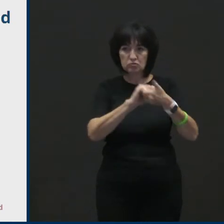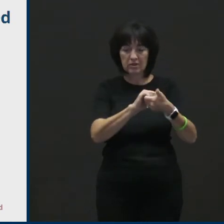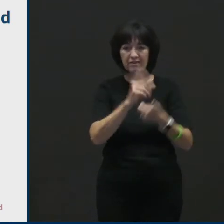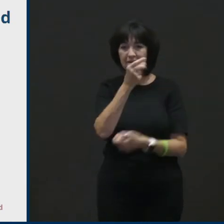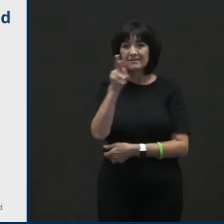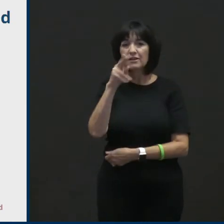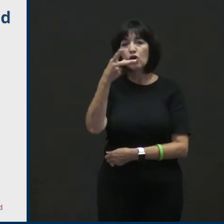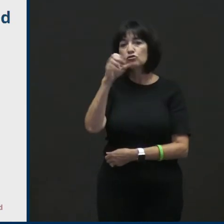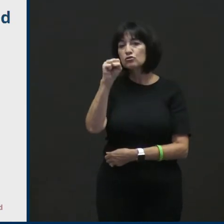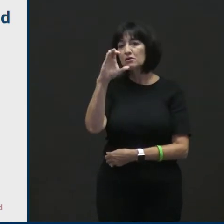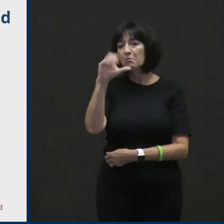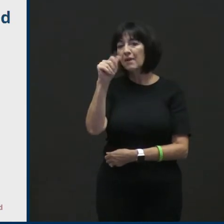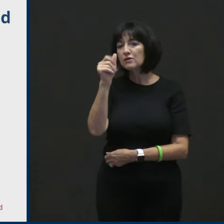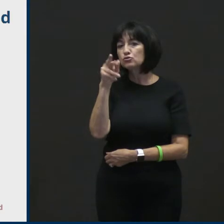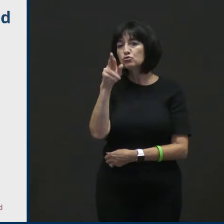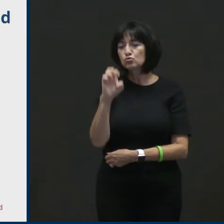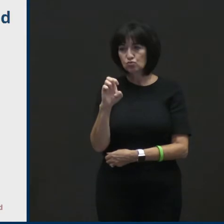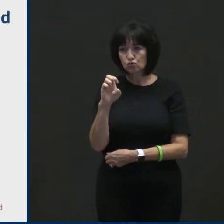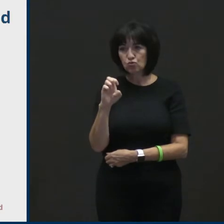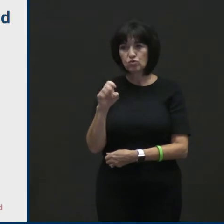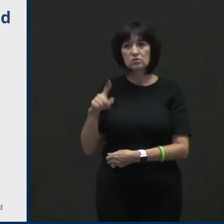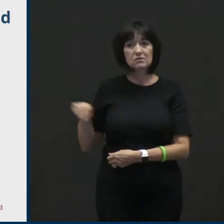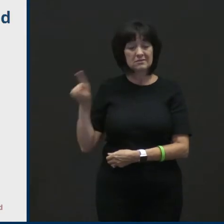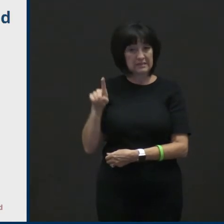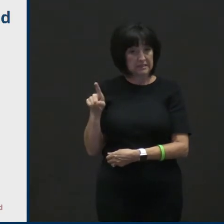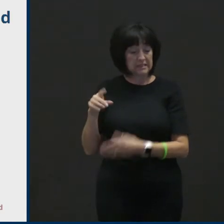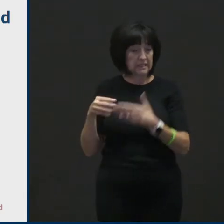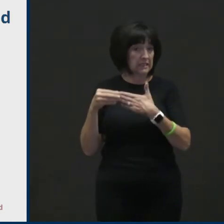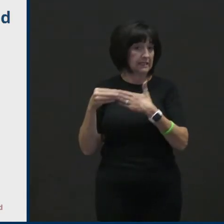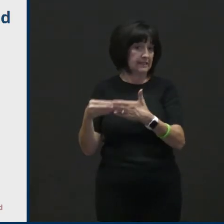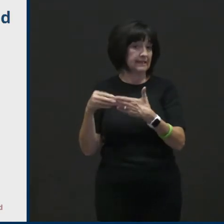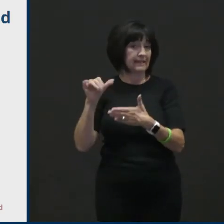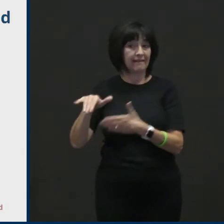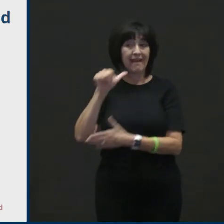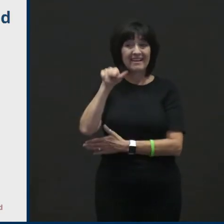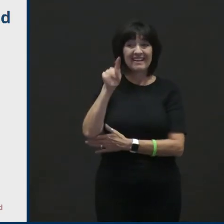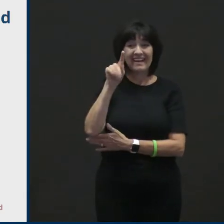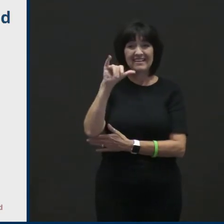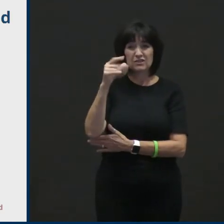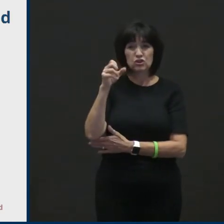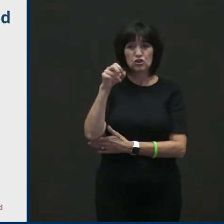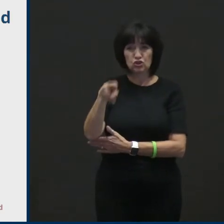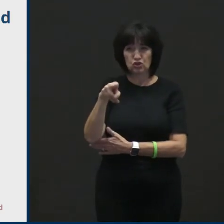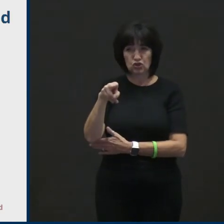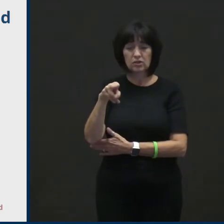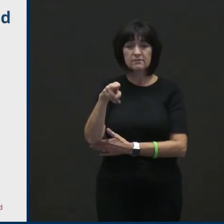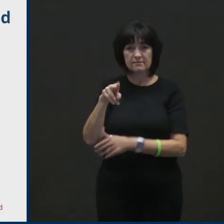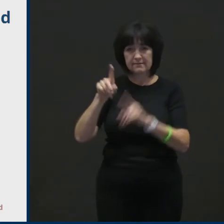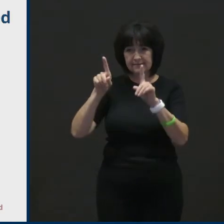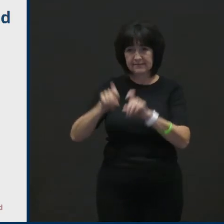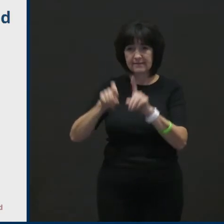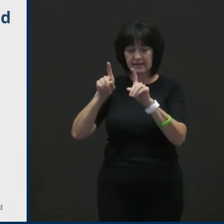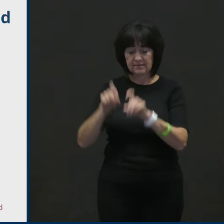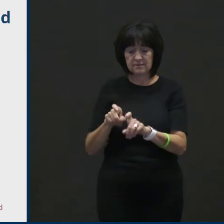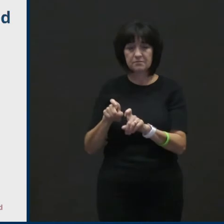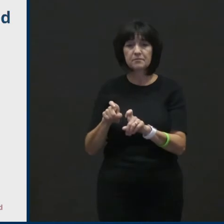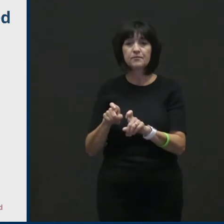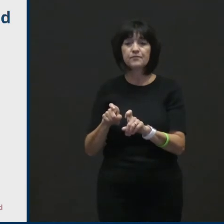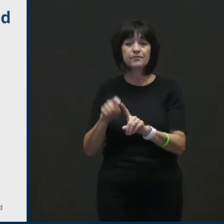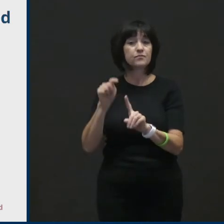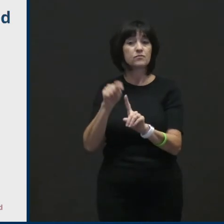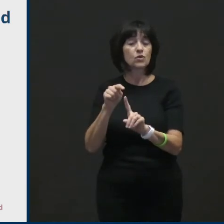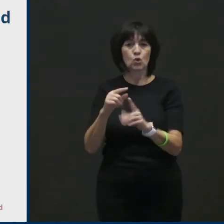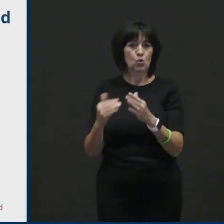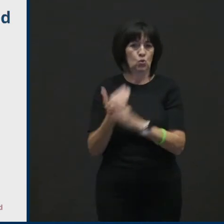is leading the charge on antigen point of care testing. So this is a new